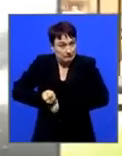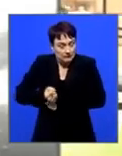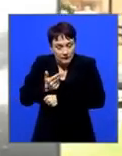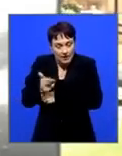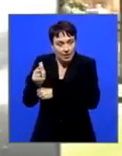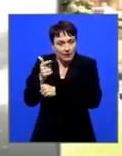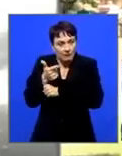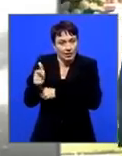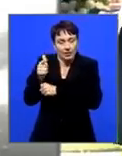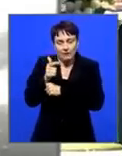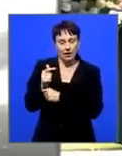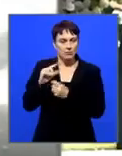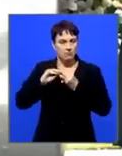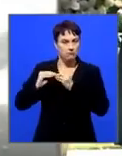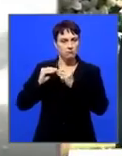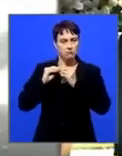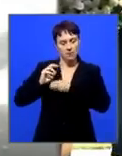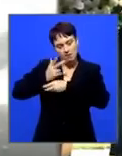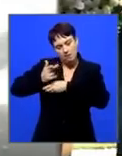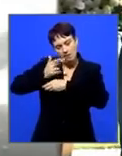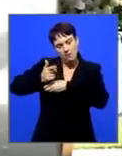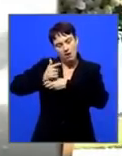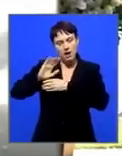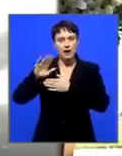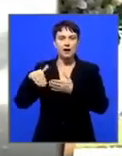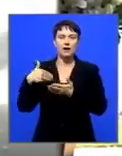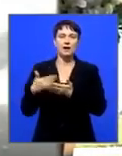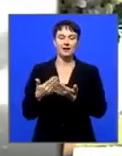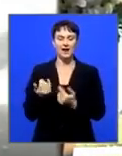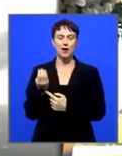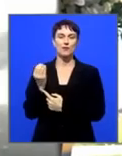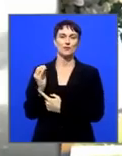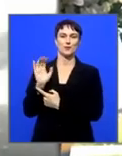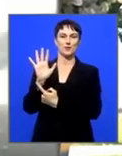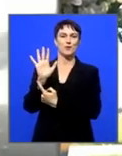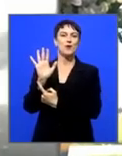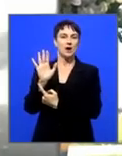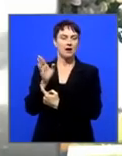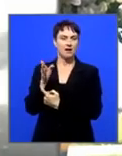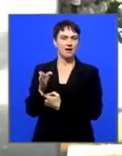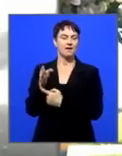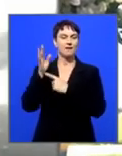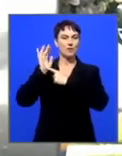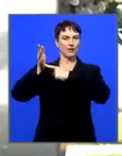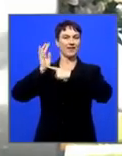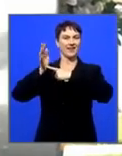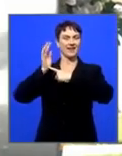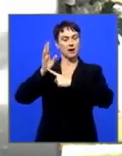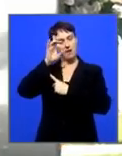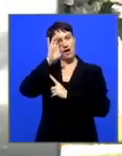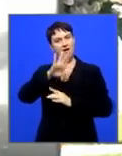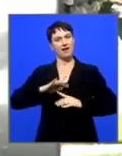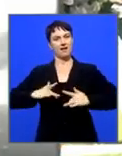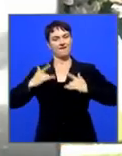a good number of years, and now currently starring Idris Elba. And you're seeing now Minister